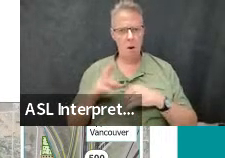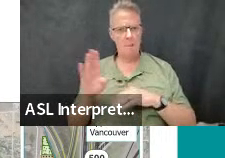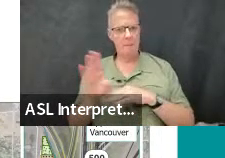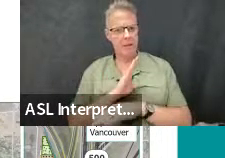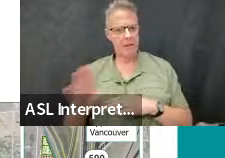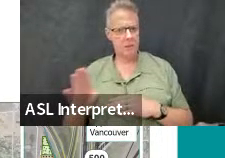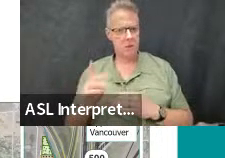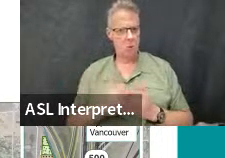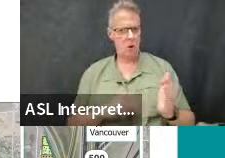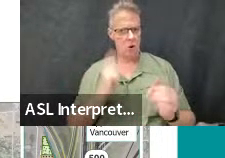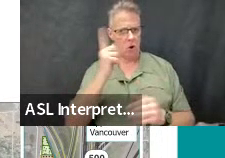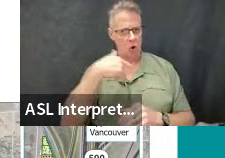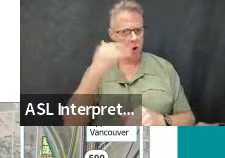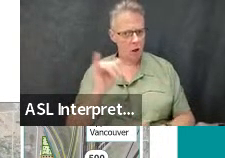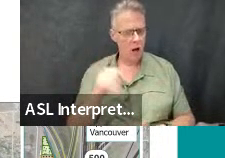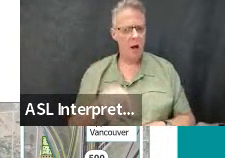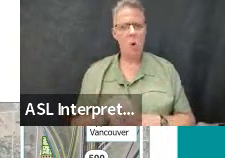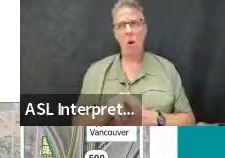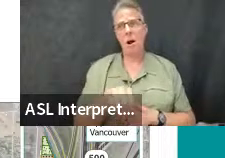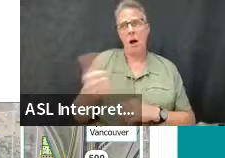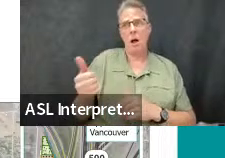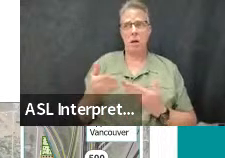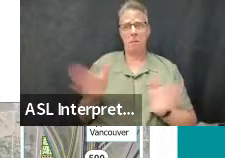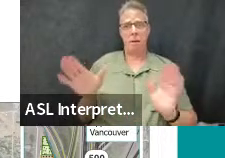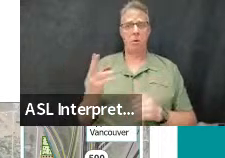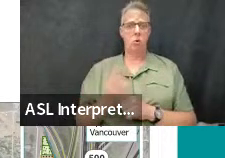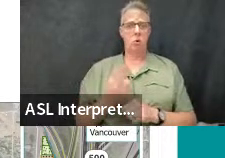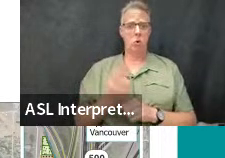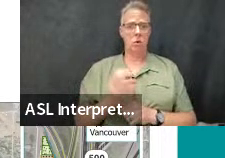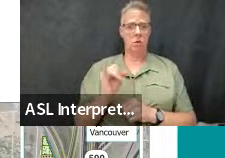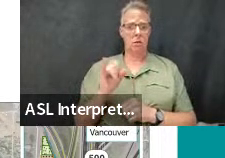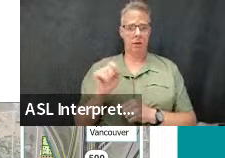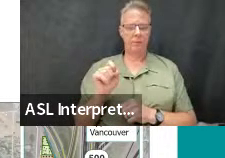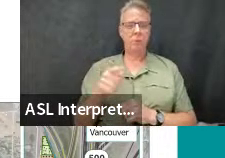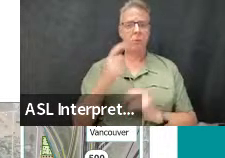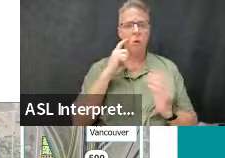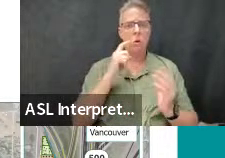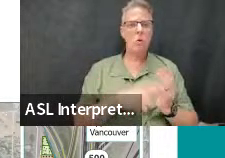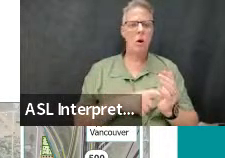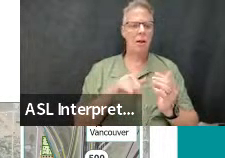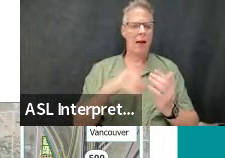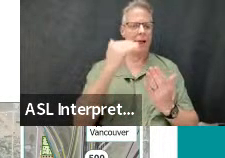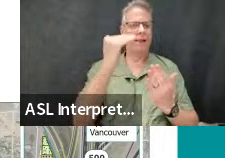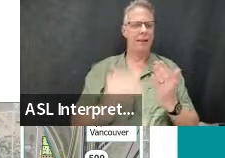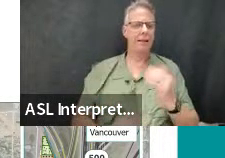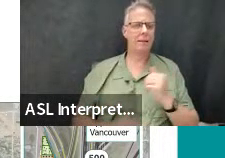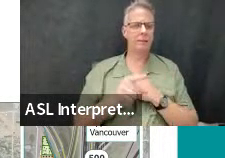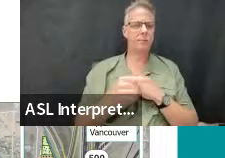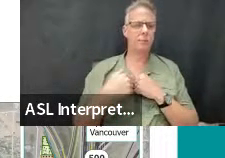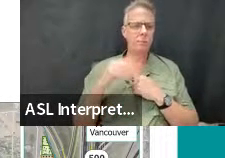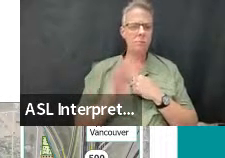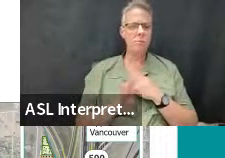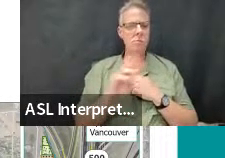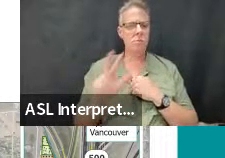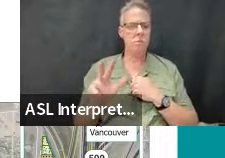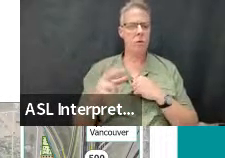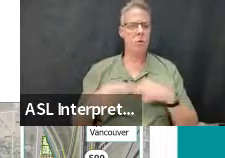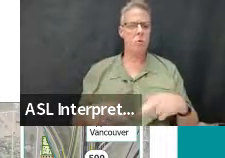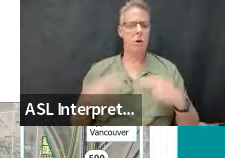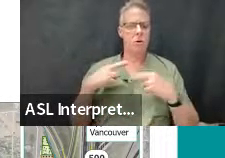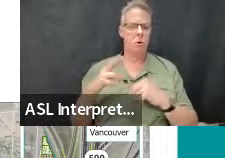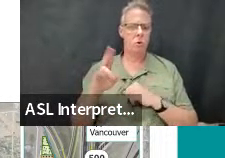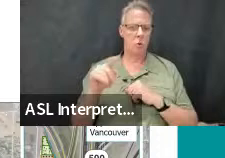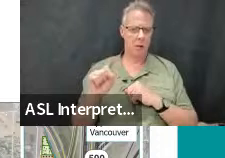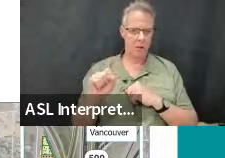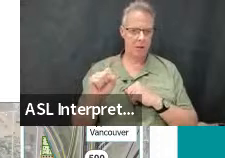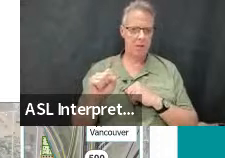businesses or other public use sites. You can see on this list, we're looking at 43 residential units